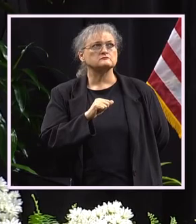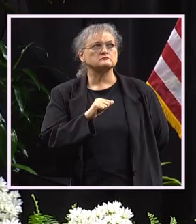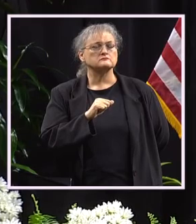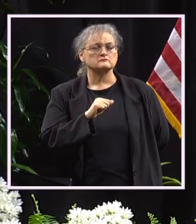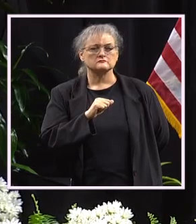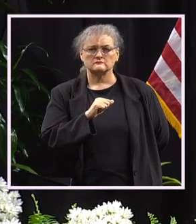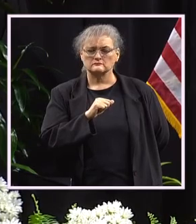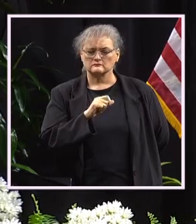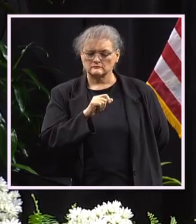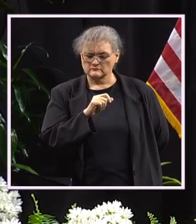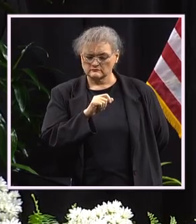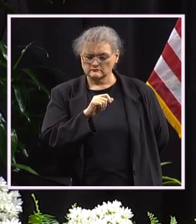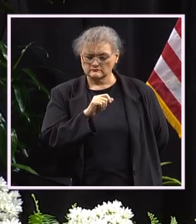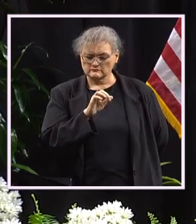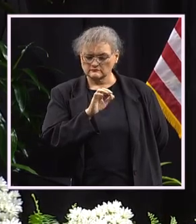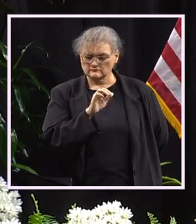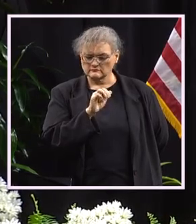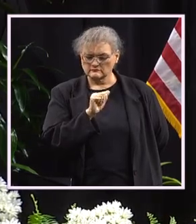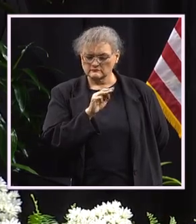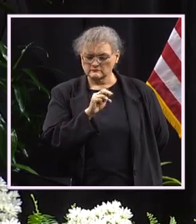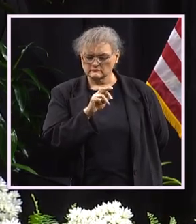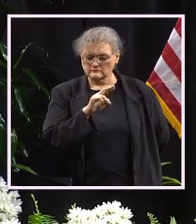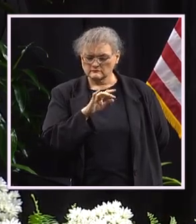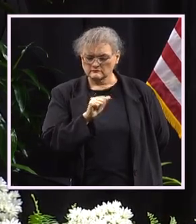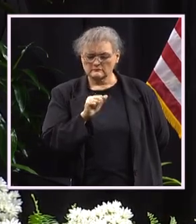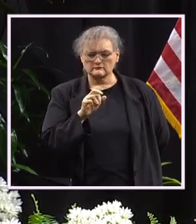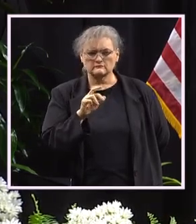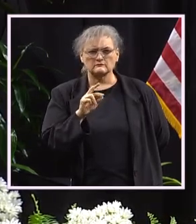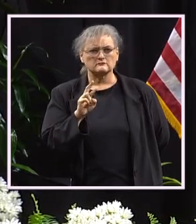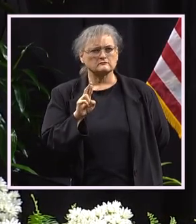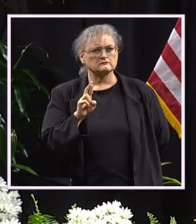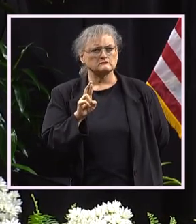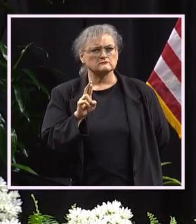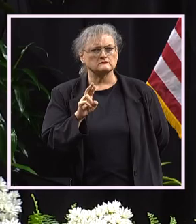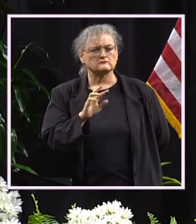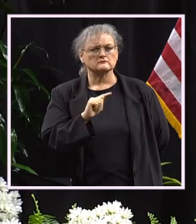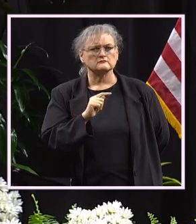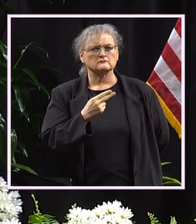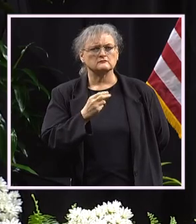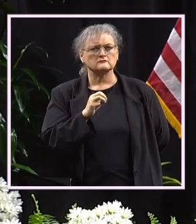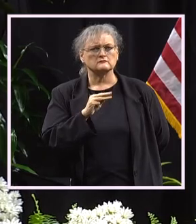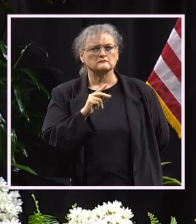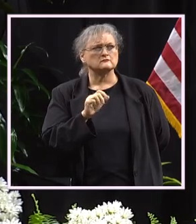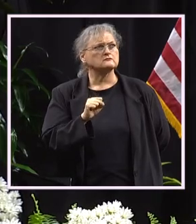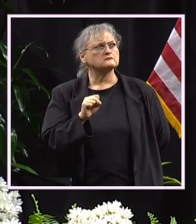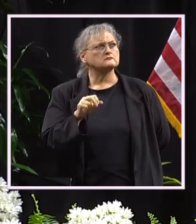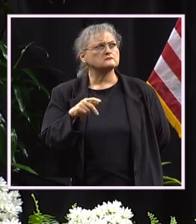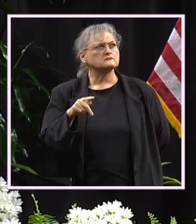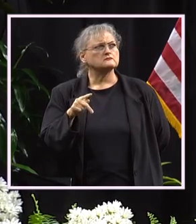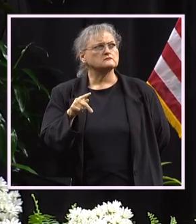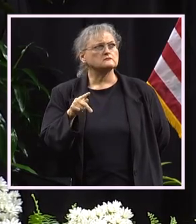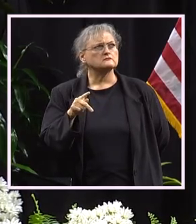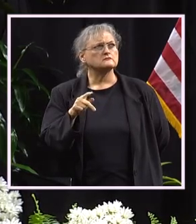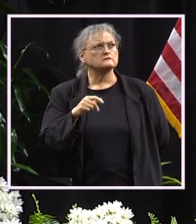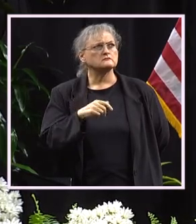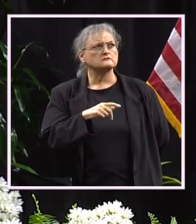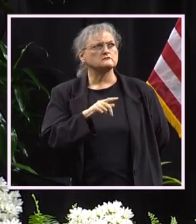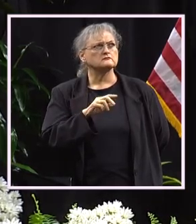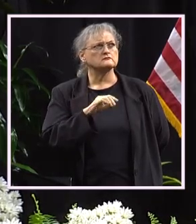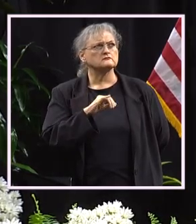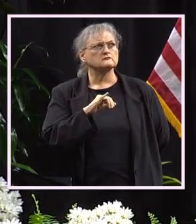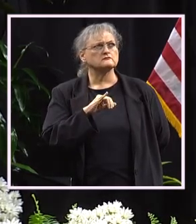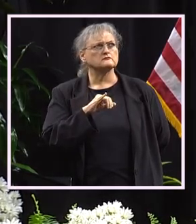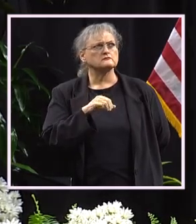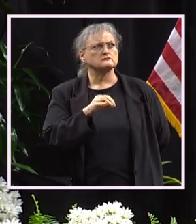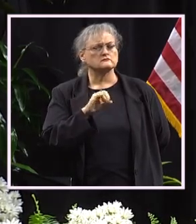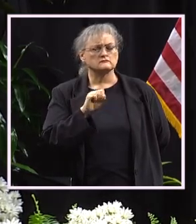M.A. Carrillo, Master of Science, Thomas J. Pollock, Joseph Thomas Pollock, Master